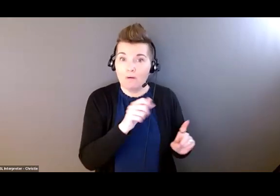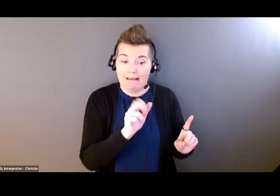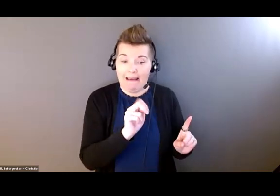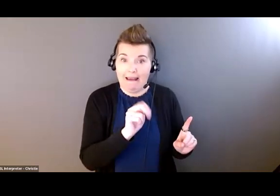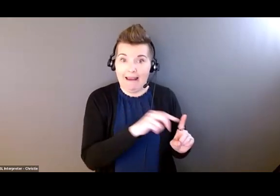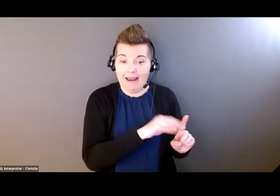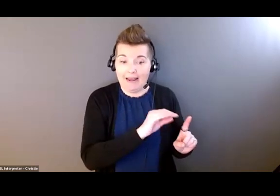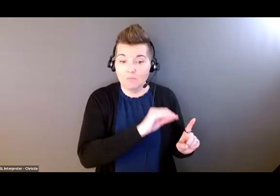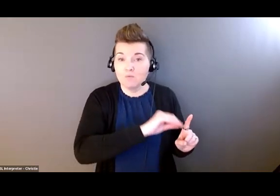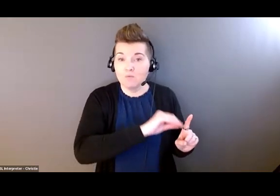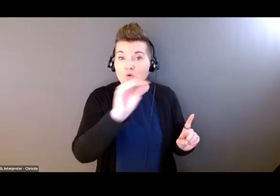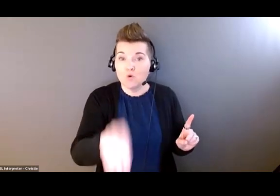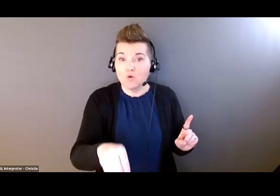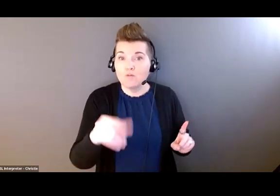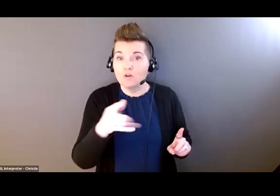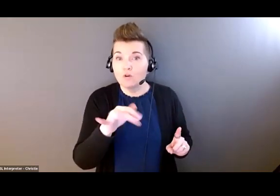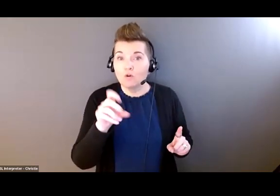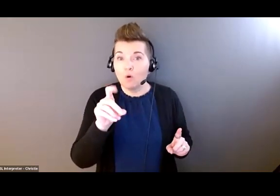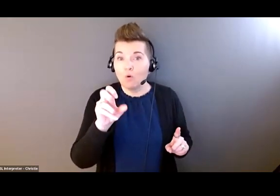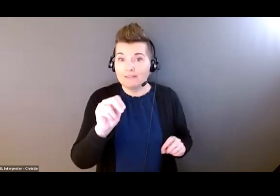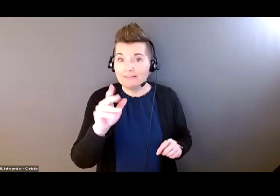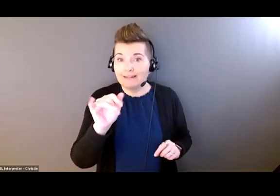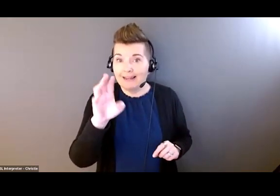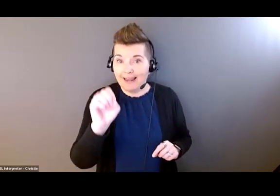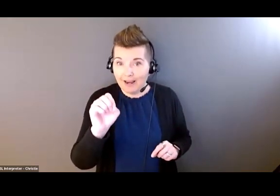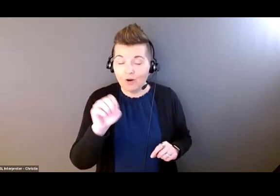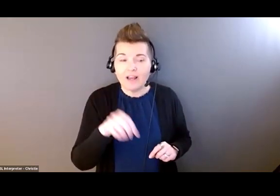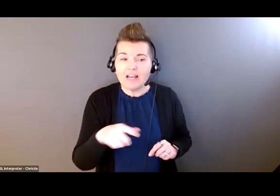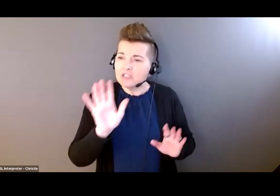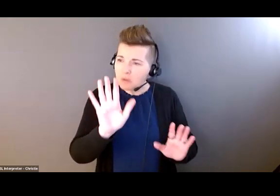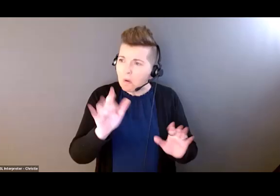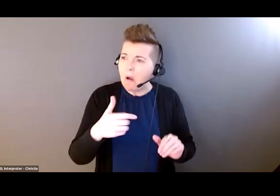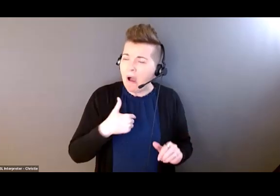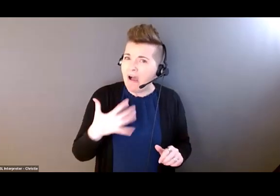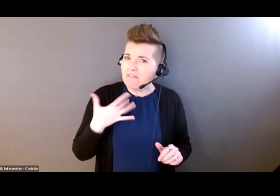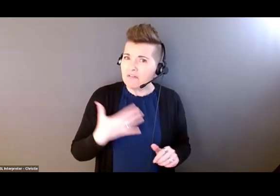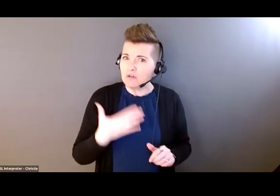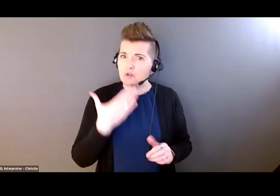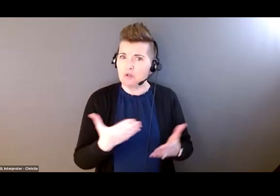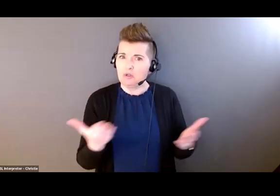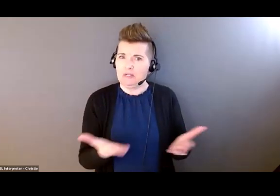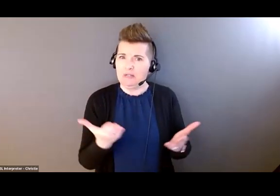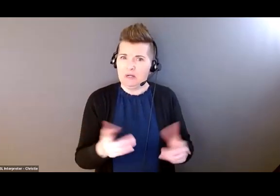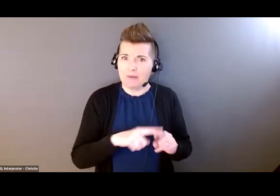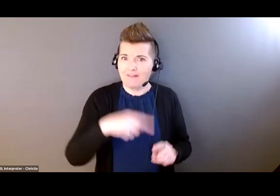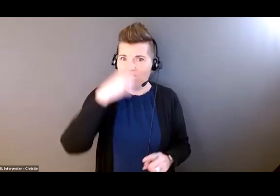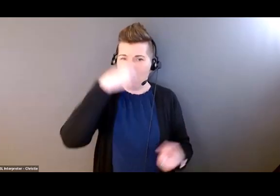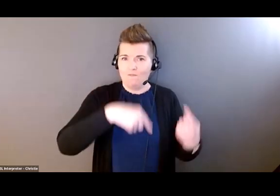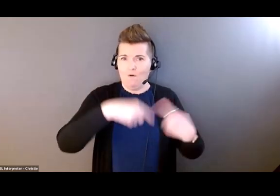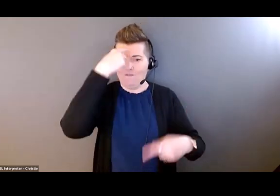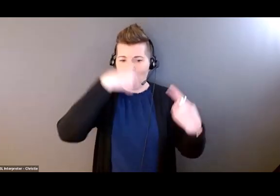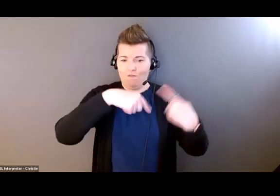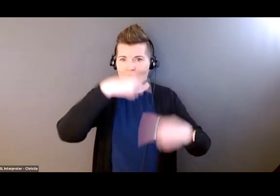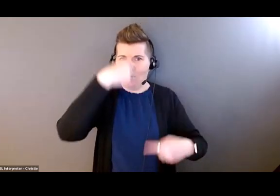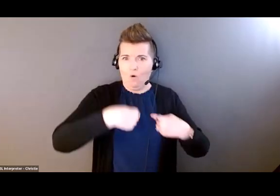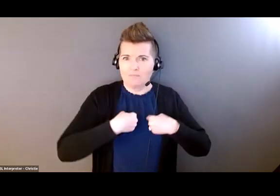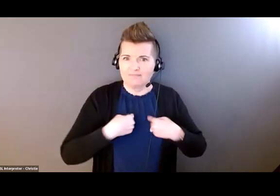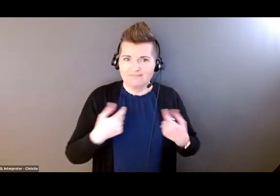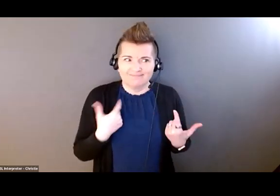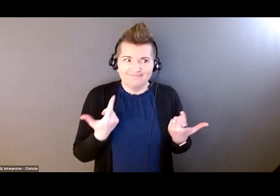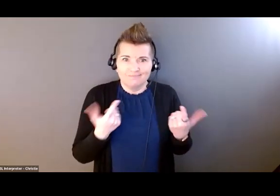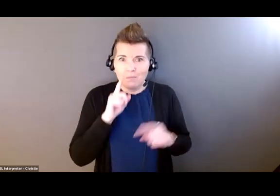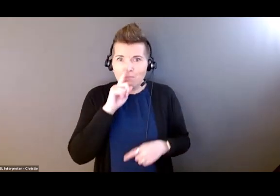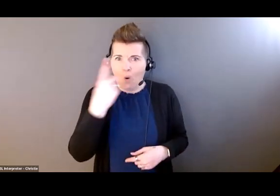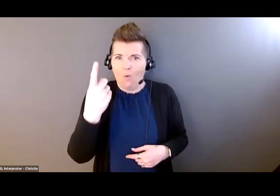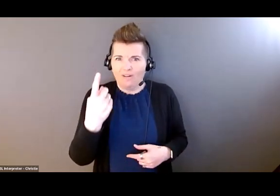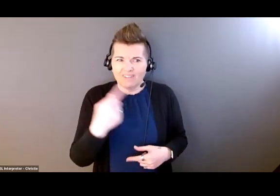Here, on transition, when she came to Diamond House and wrote, "His is good, but I'm not used to having everything done